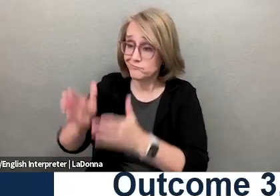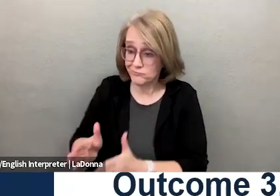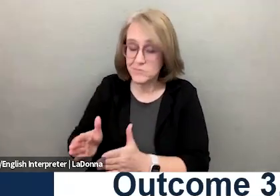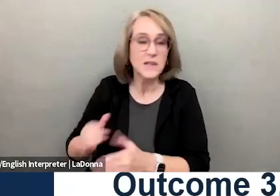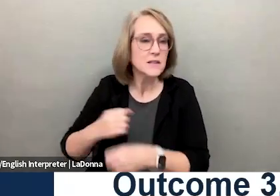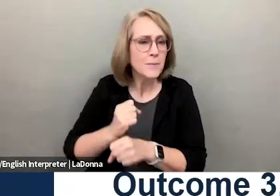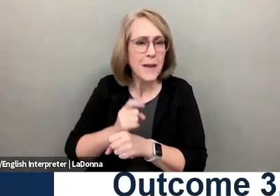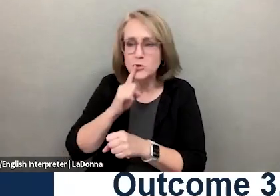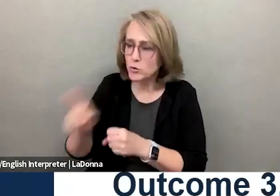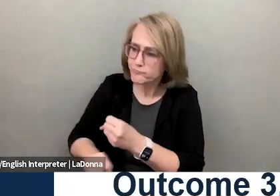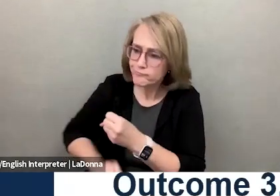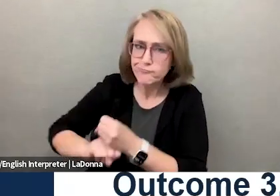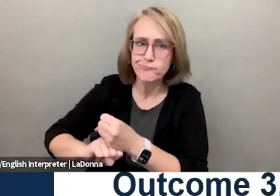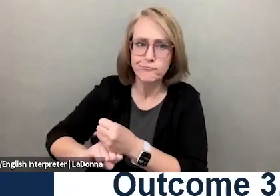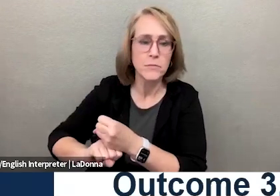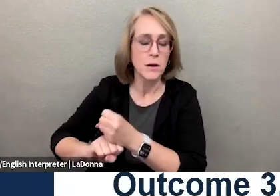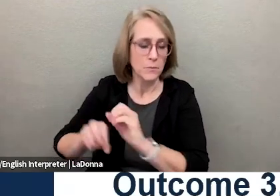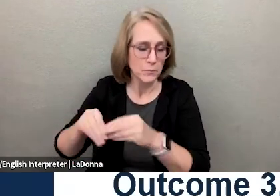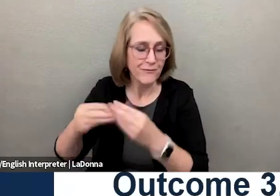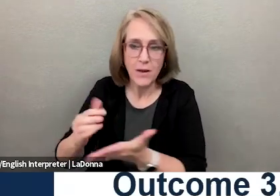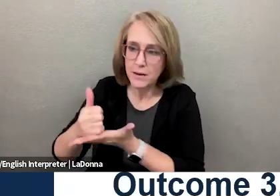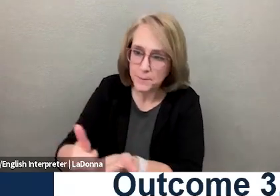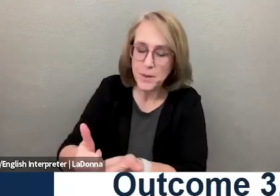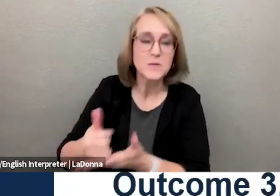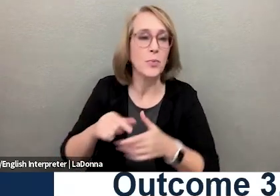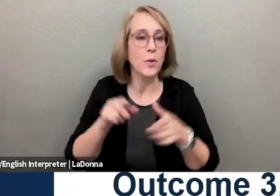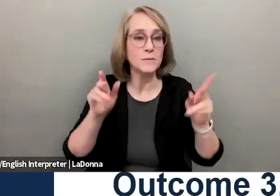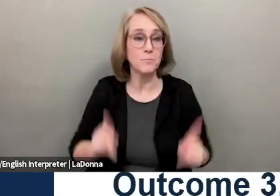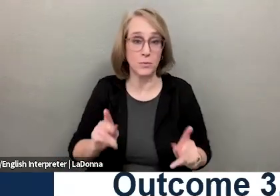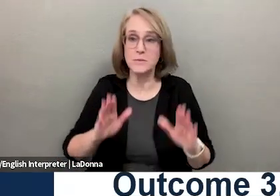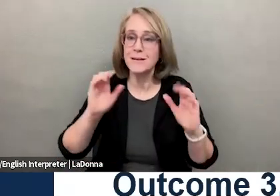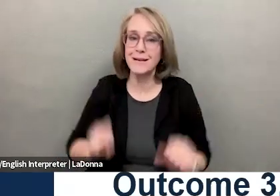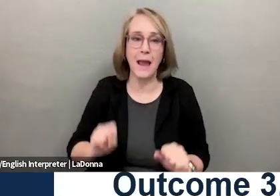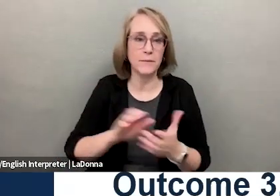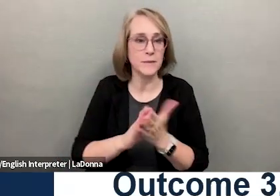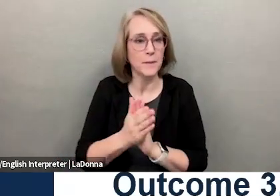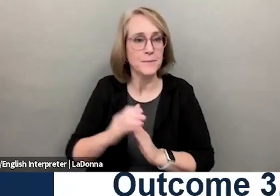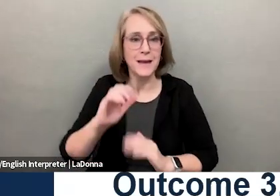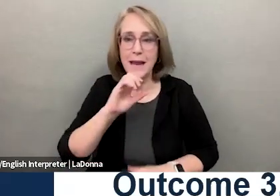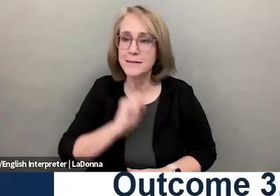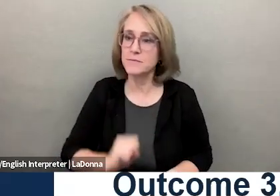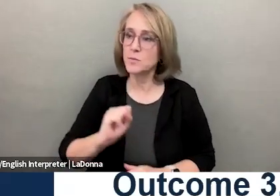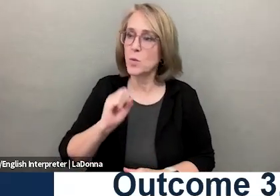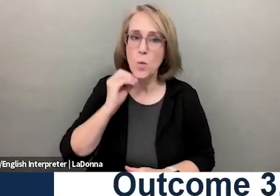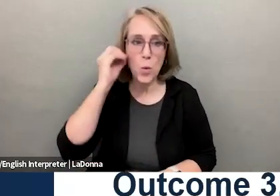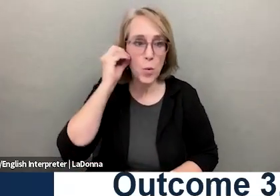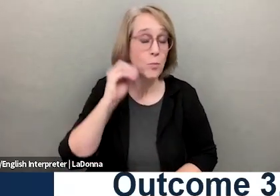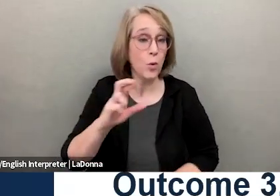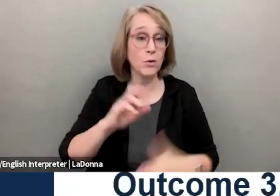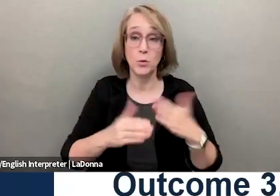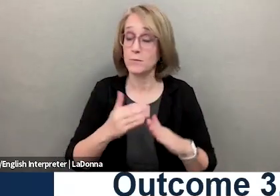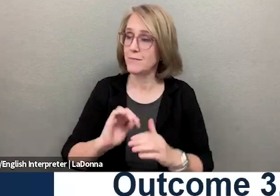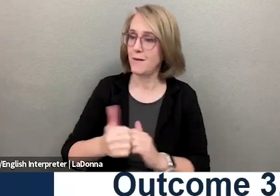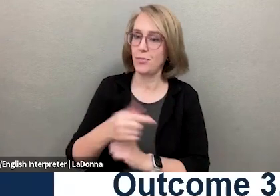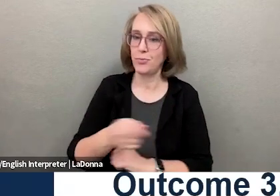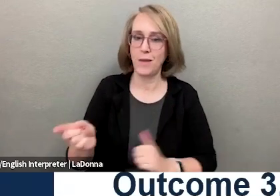and in the community. And given the demographics of the increase in this nation's aging population, and along